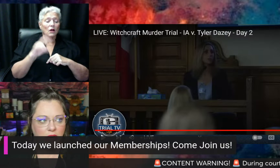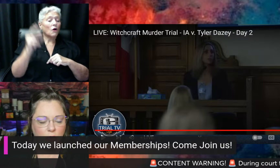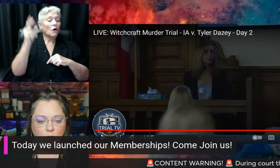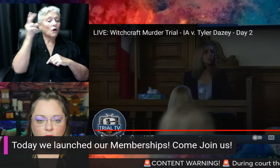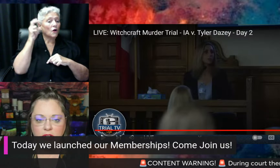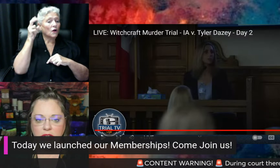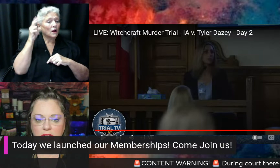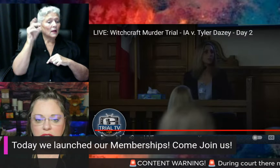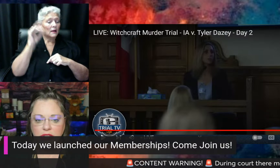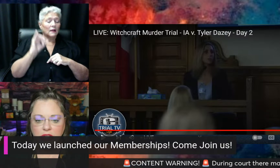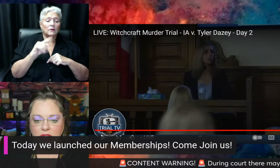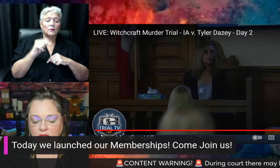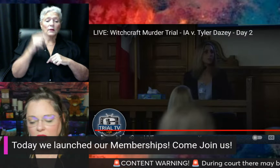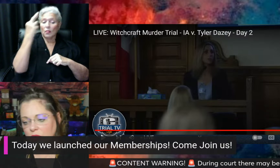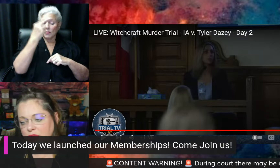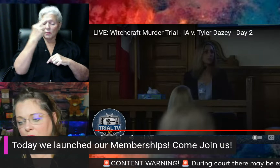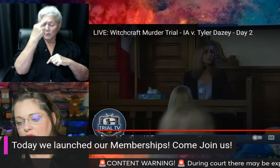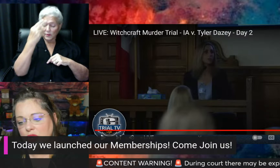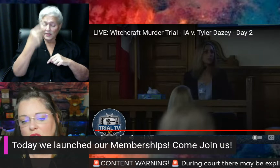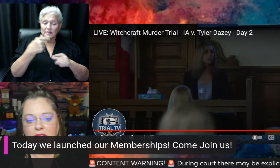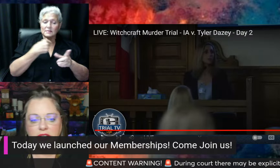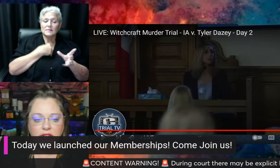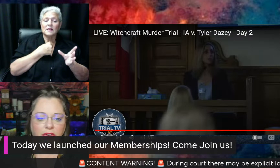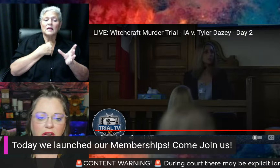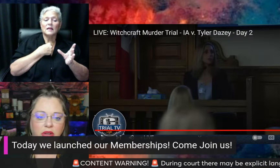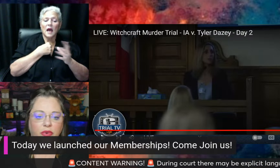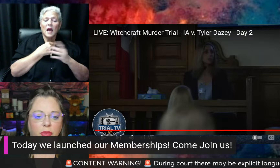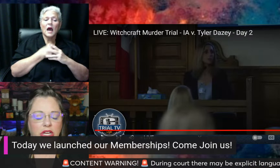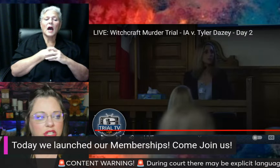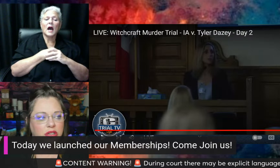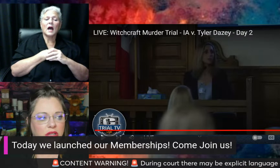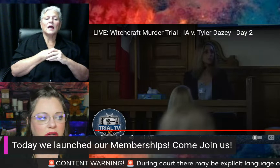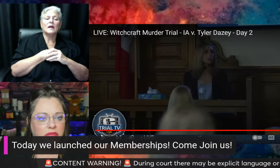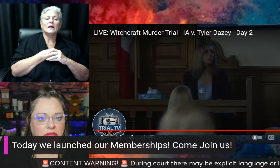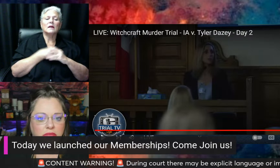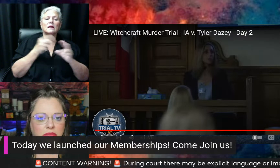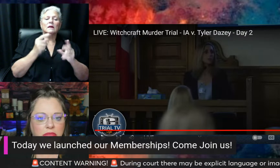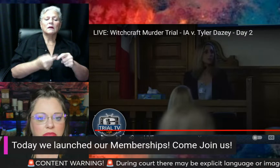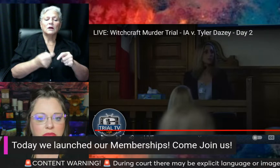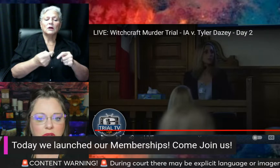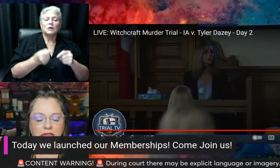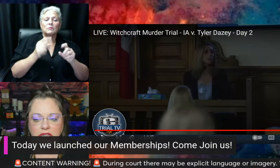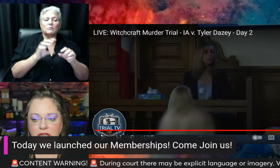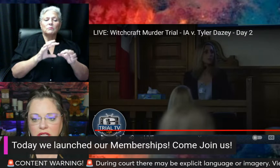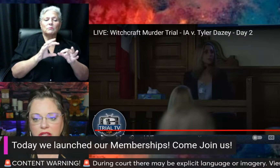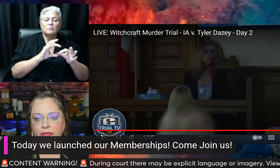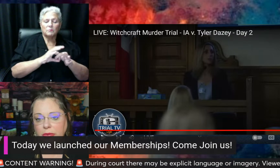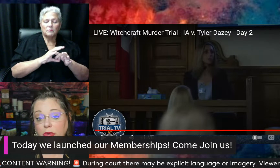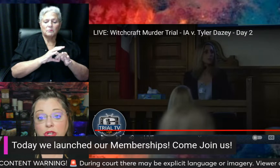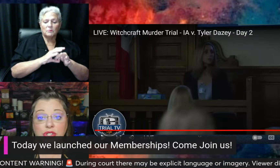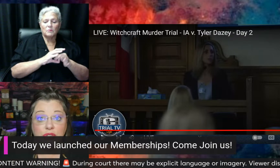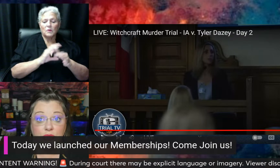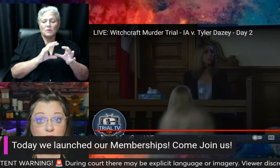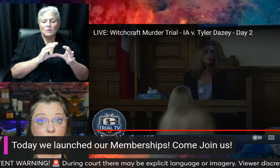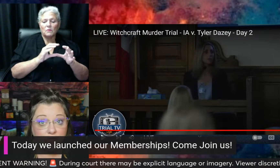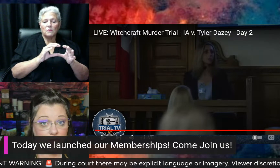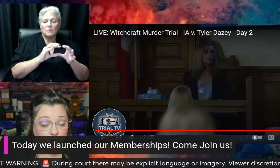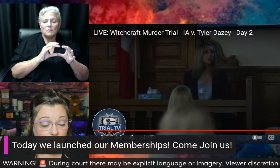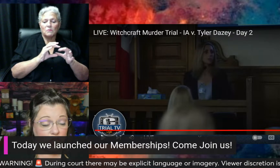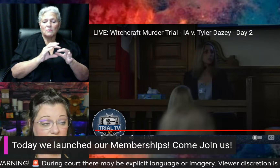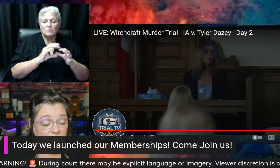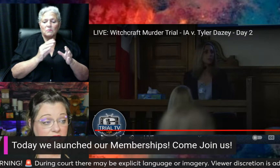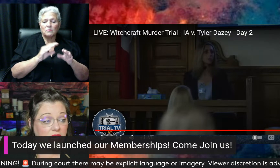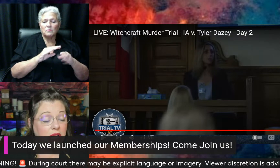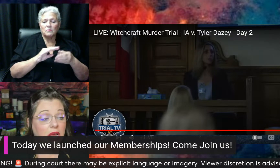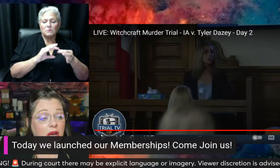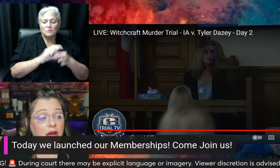reason I removed it, that there was personal identifying information that identity theft people can still use even though